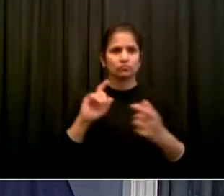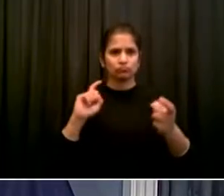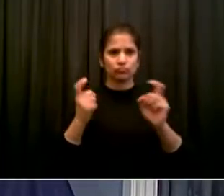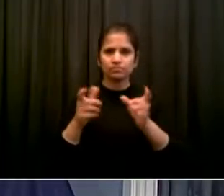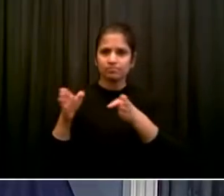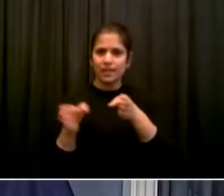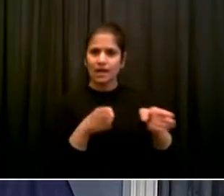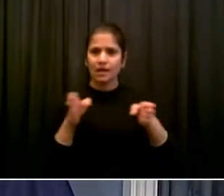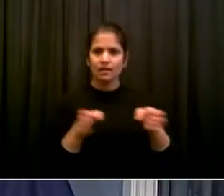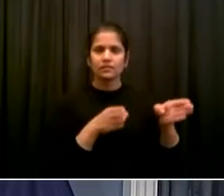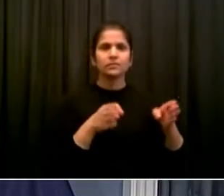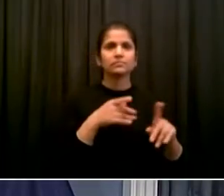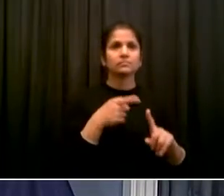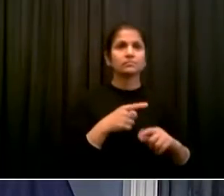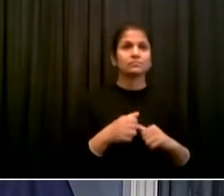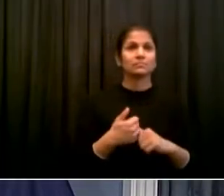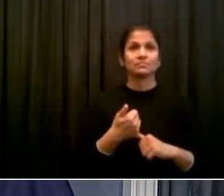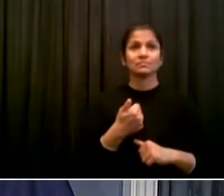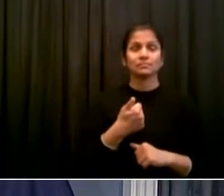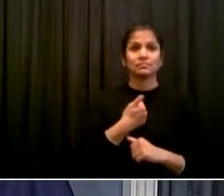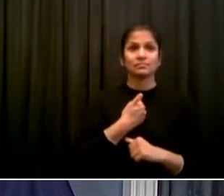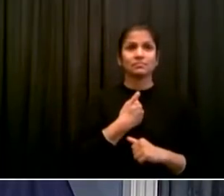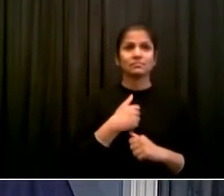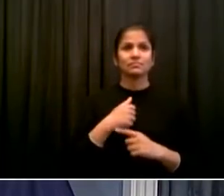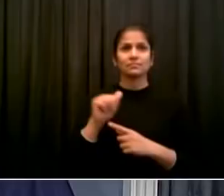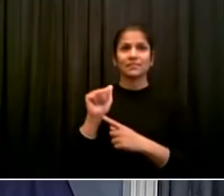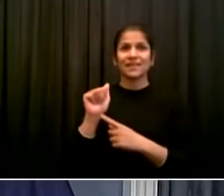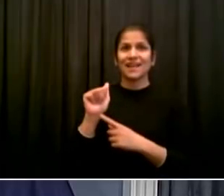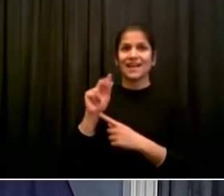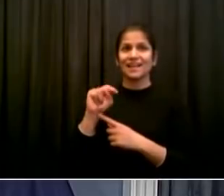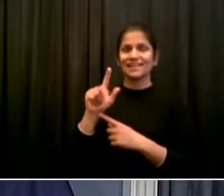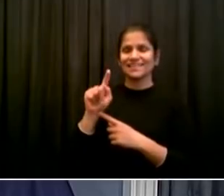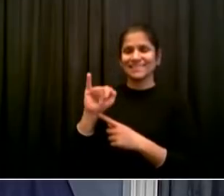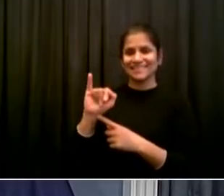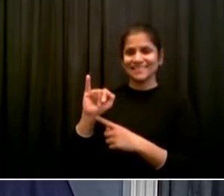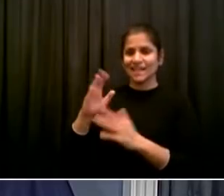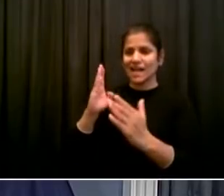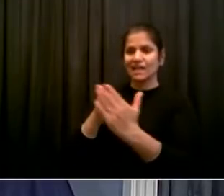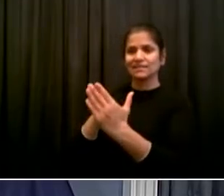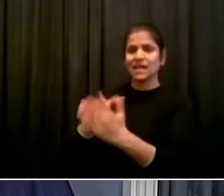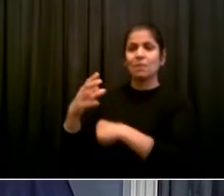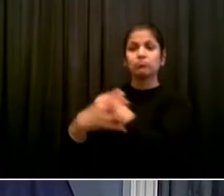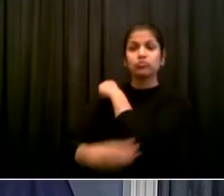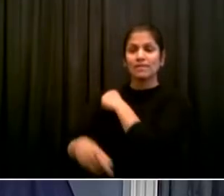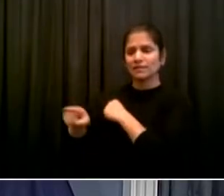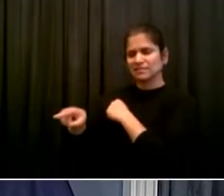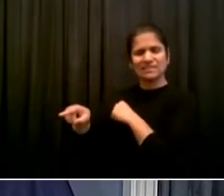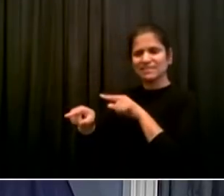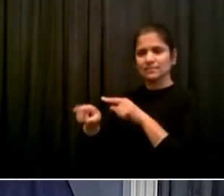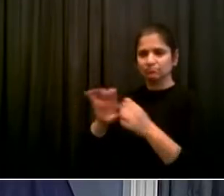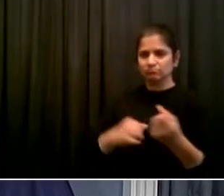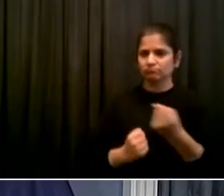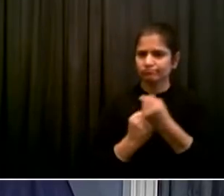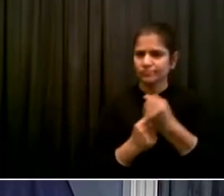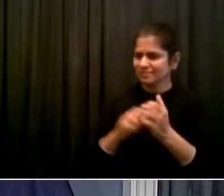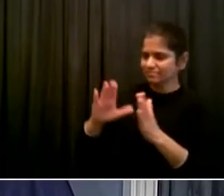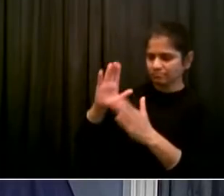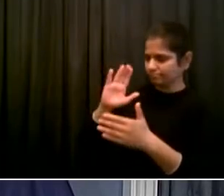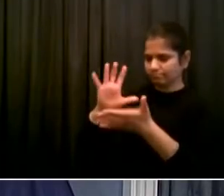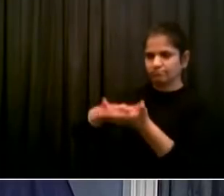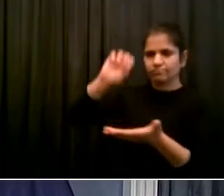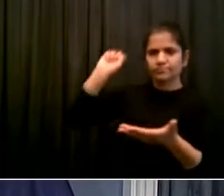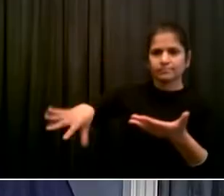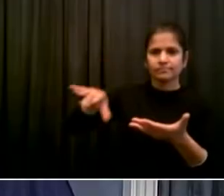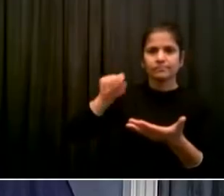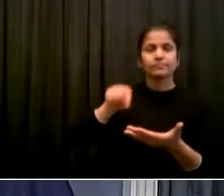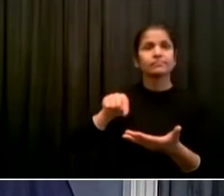advocate, I have to admit that I am especially heartened by the focus that's also being placed on the decriminalization of poverty. For